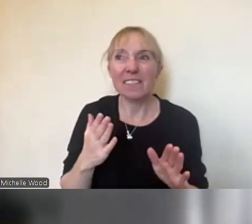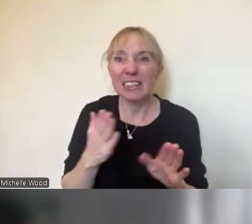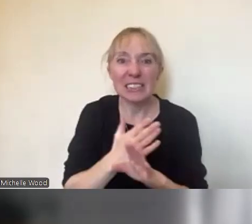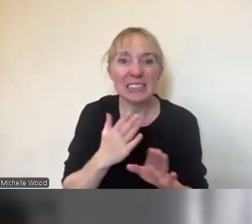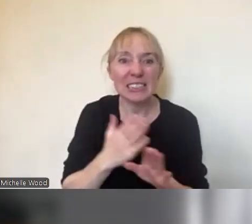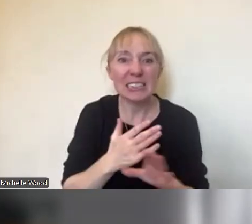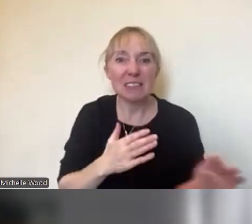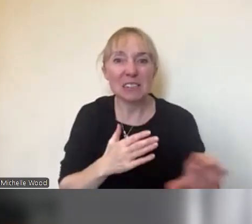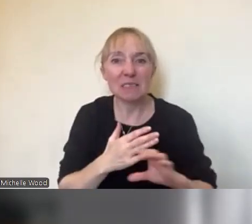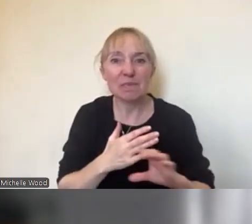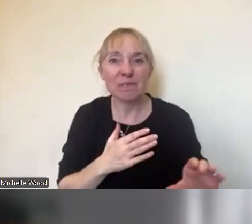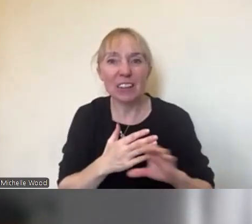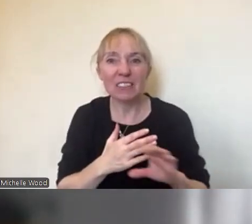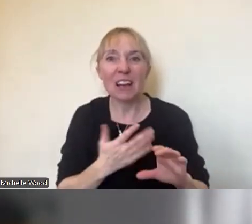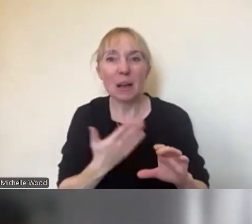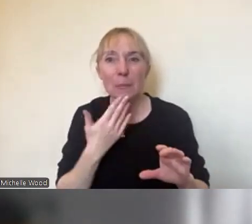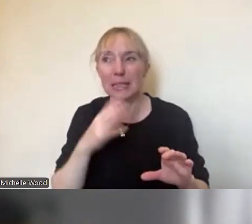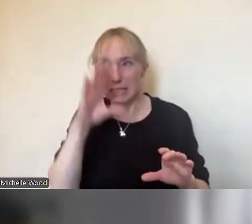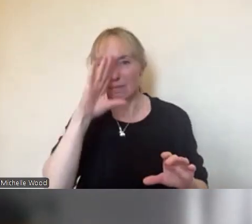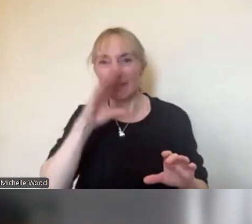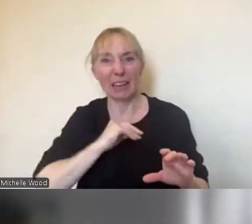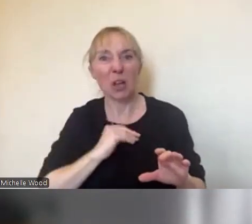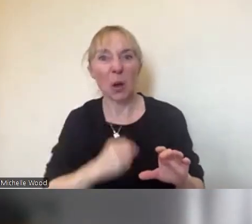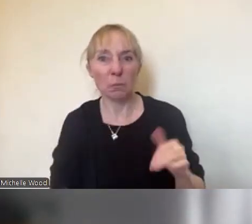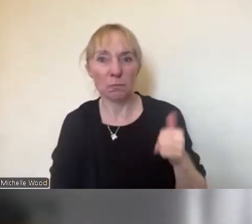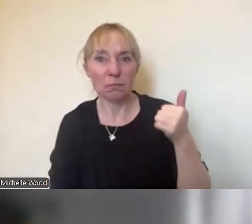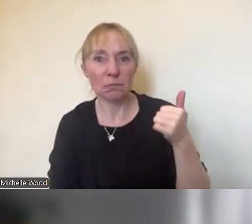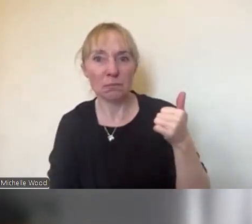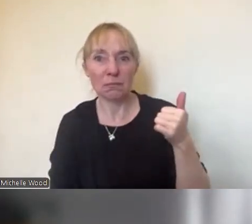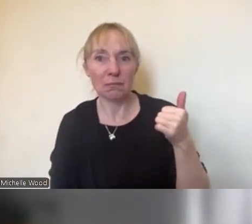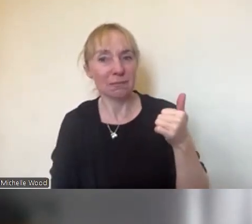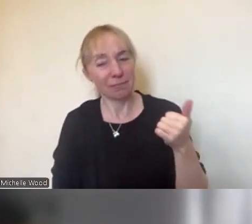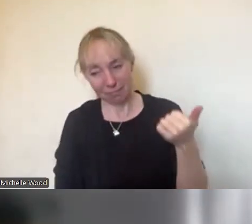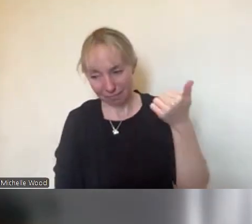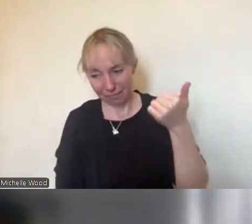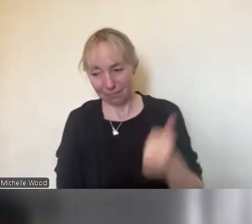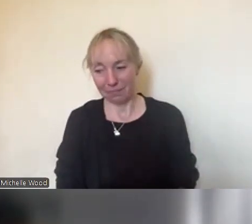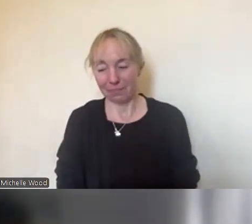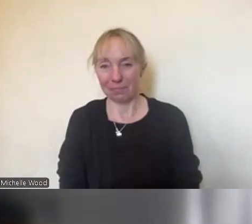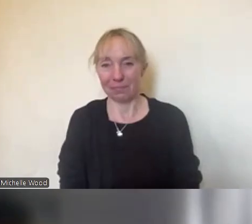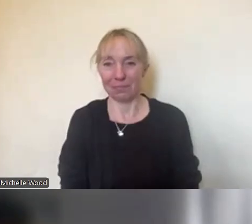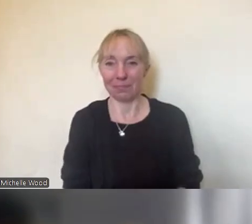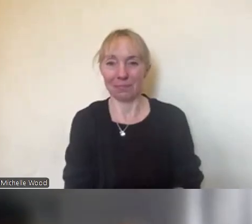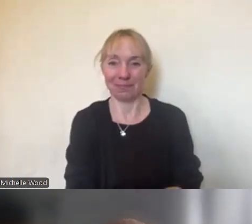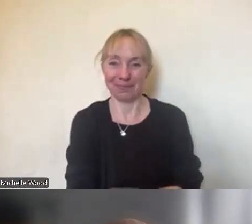would like to fund projects, then pass them our way. But